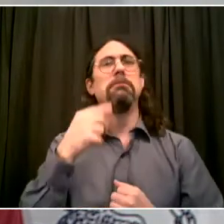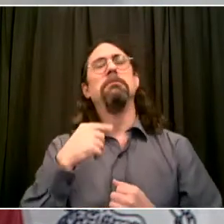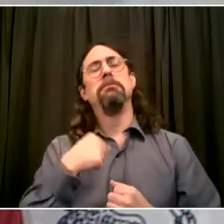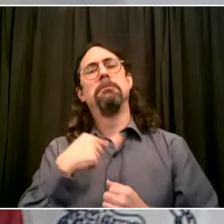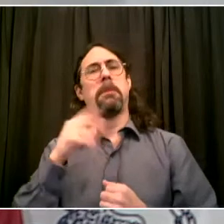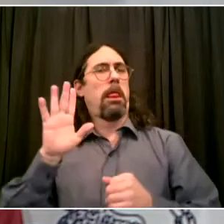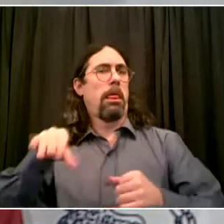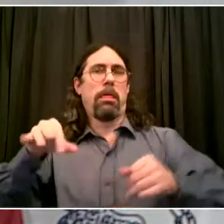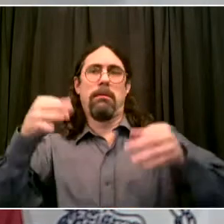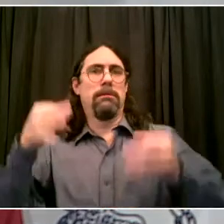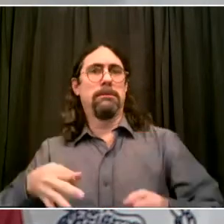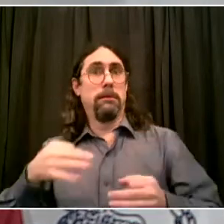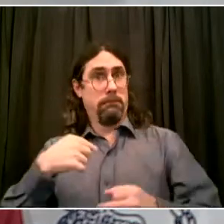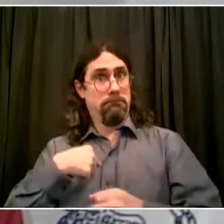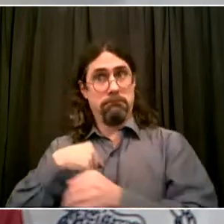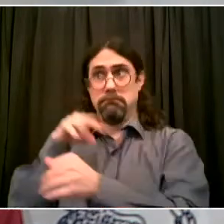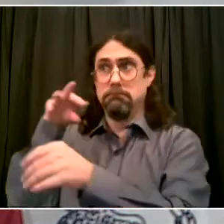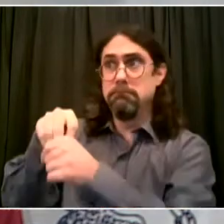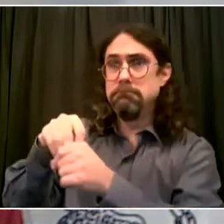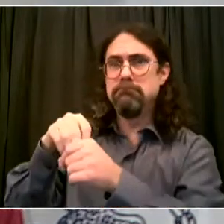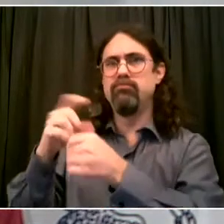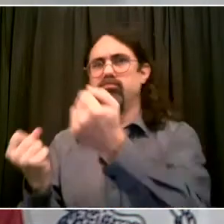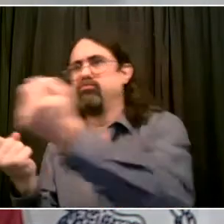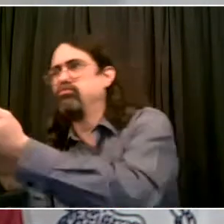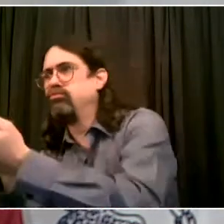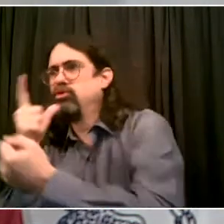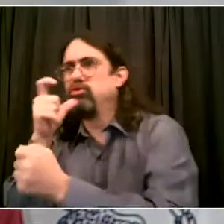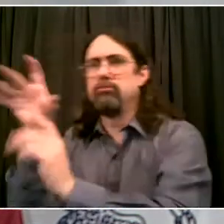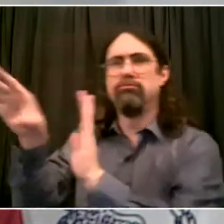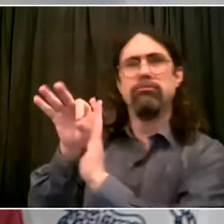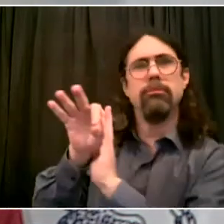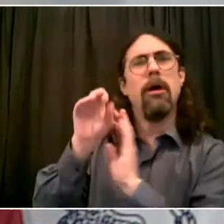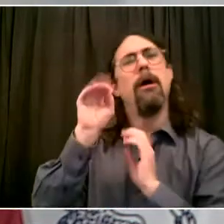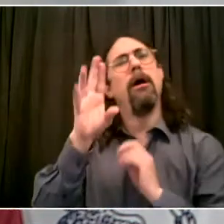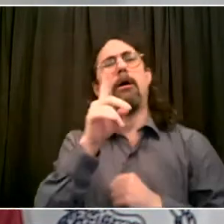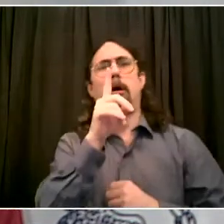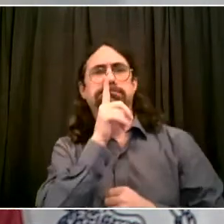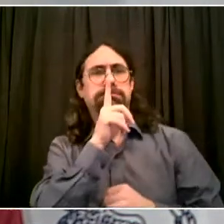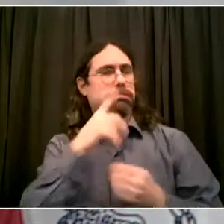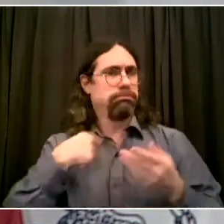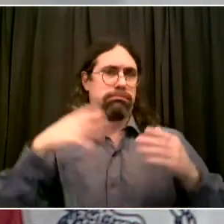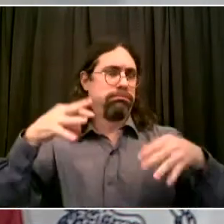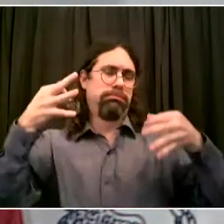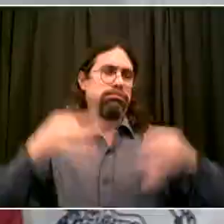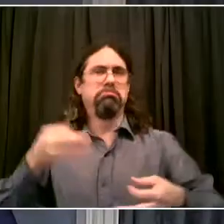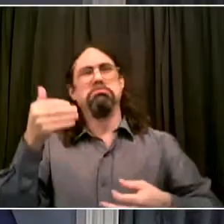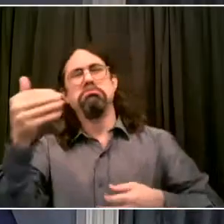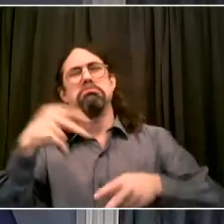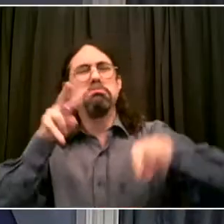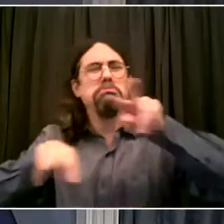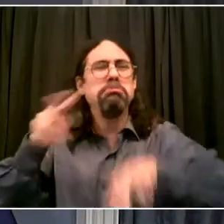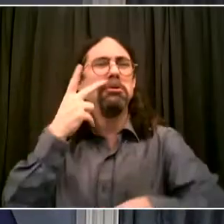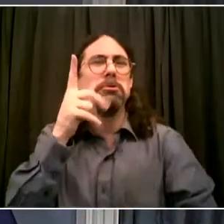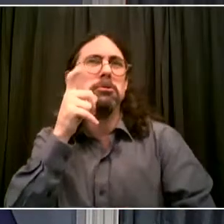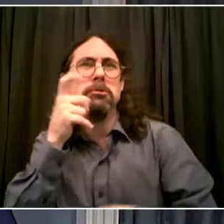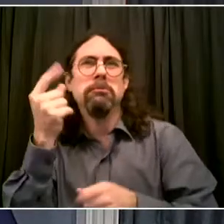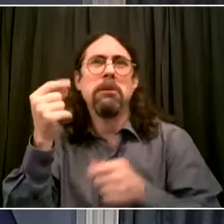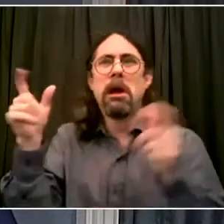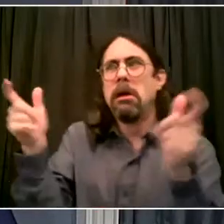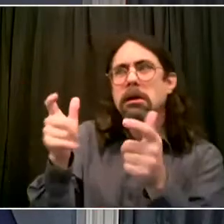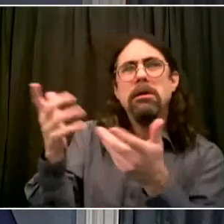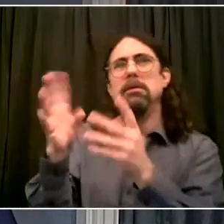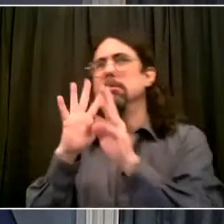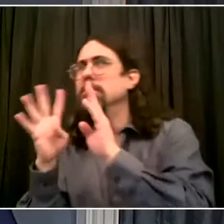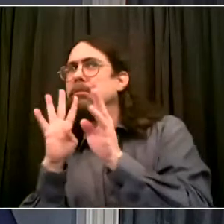really get the shape of things. As a programming note, we're also joined by Dr. Ted Long, Executive Director of the Test and